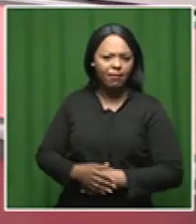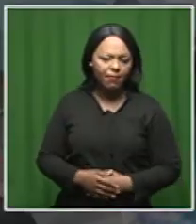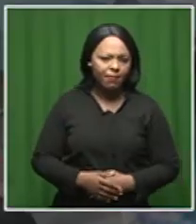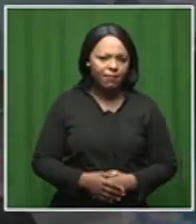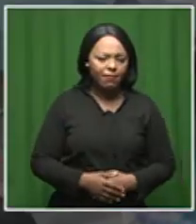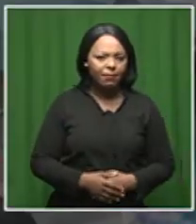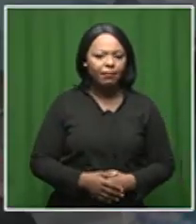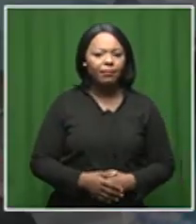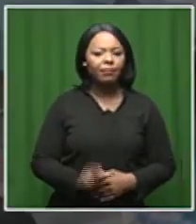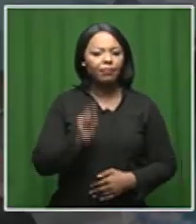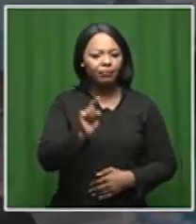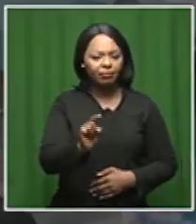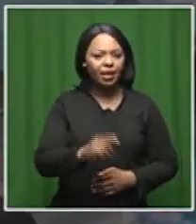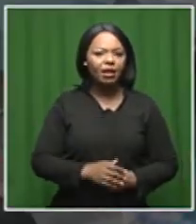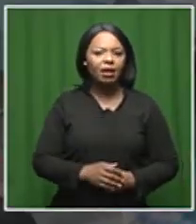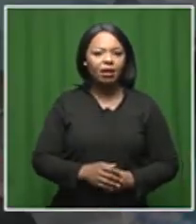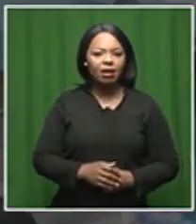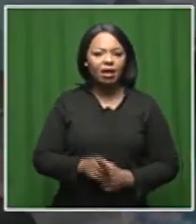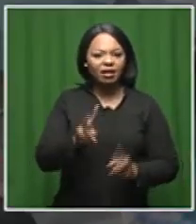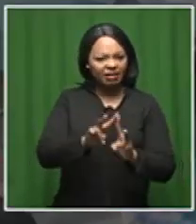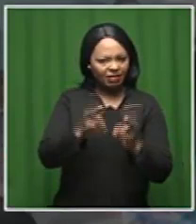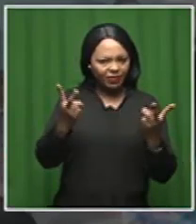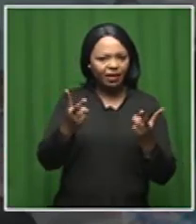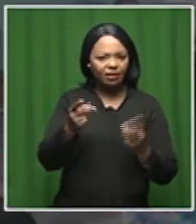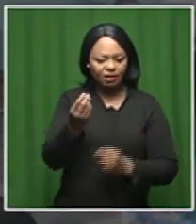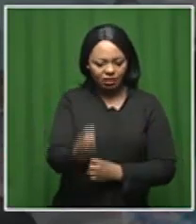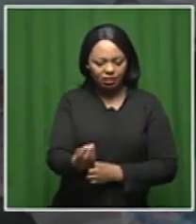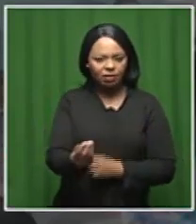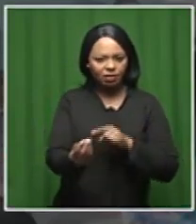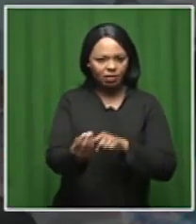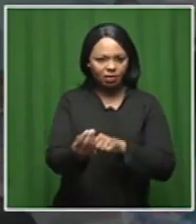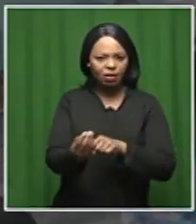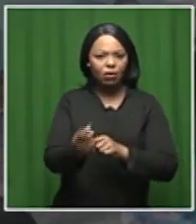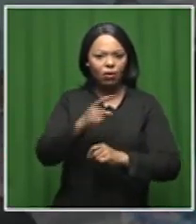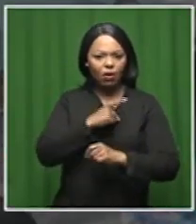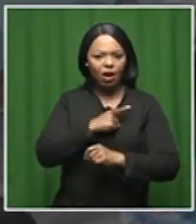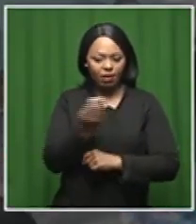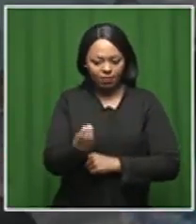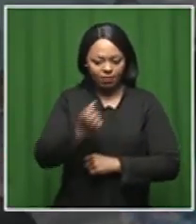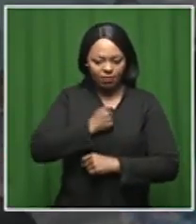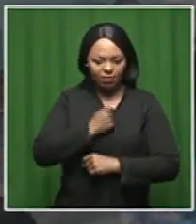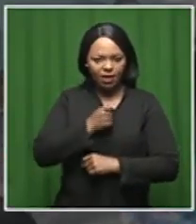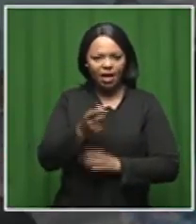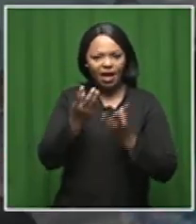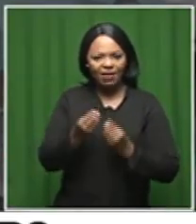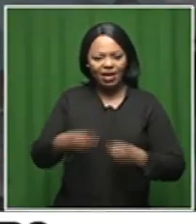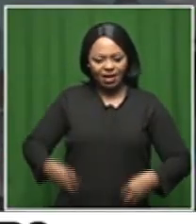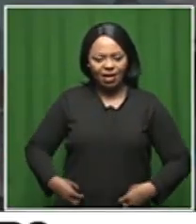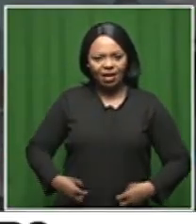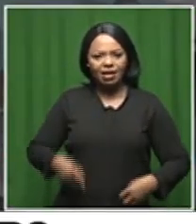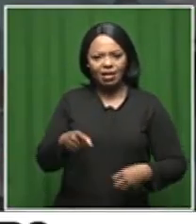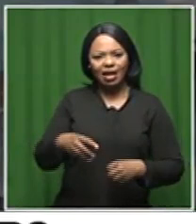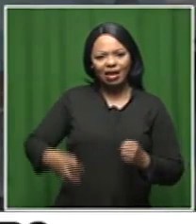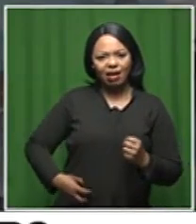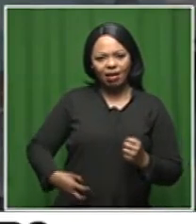So with Fanele's journey, it was a little bit different because she had a cancer, kidney cancer, when she was a child, when she